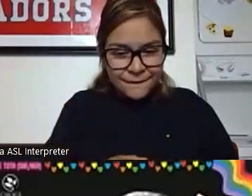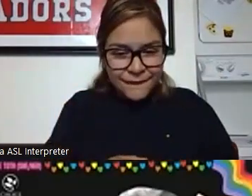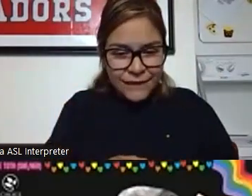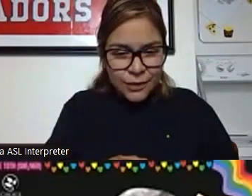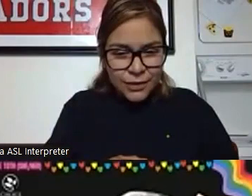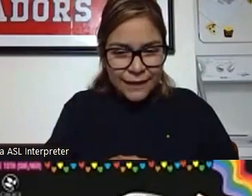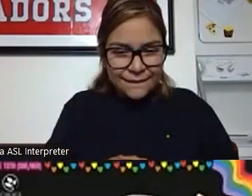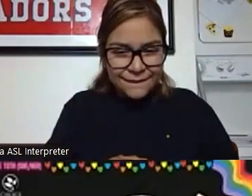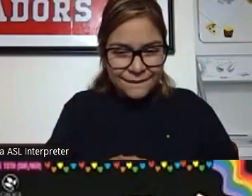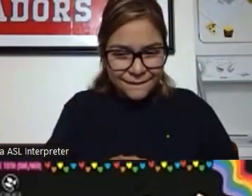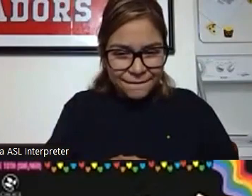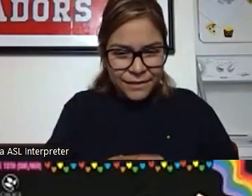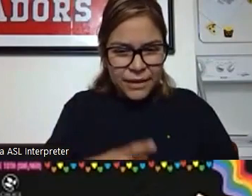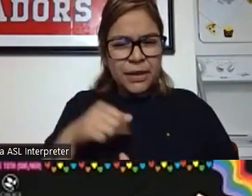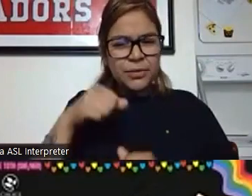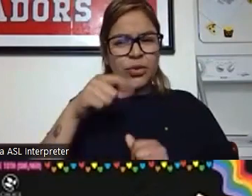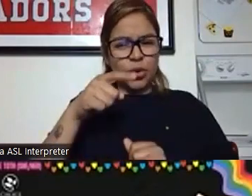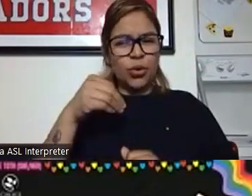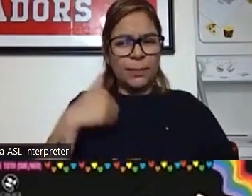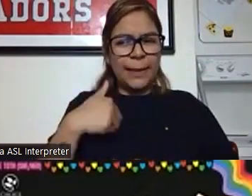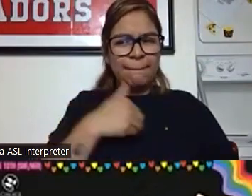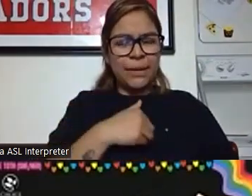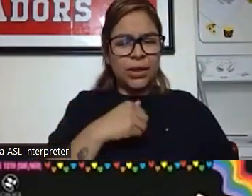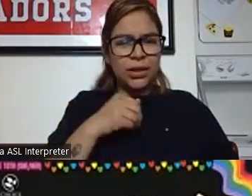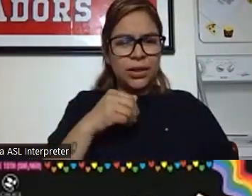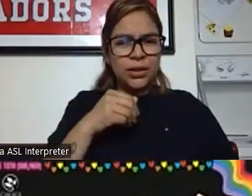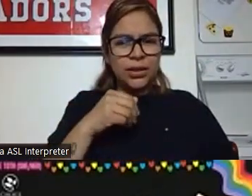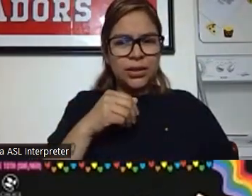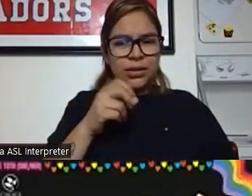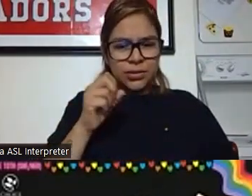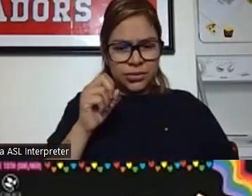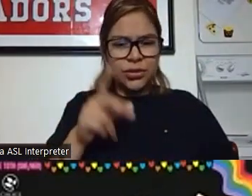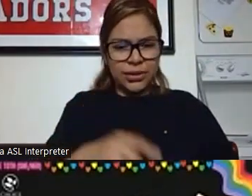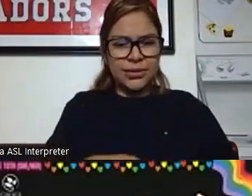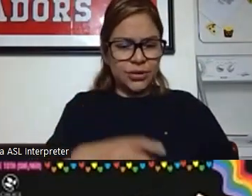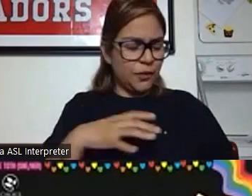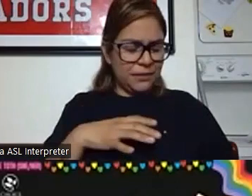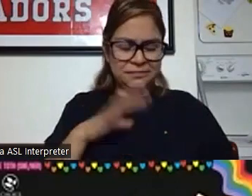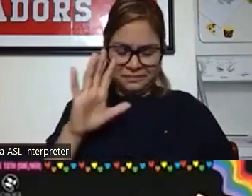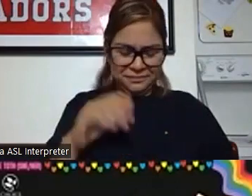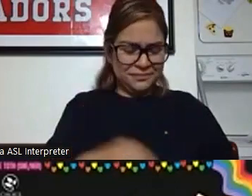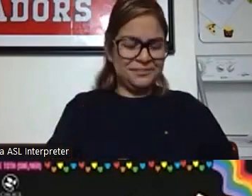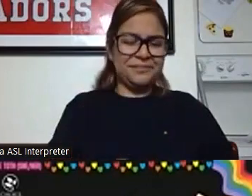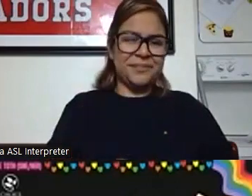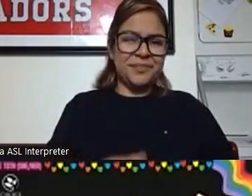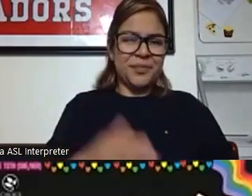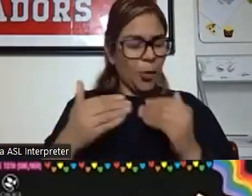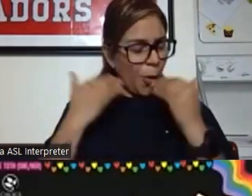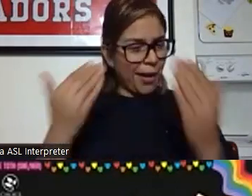to You are a member of DACLEC, Peter, correct? Okay, I just wasn't sure. This is your moment. This is your comment or opportunity. committee